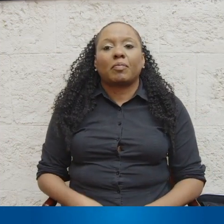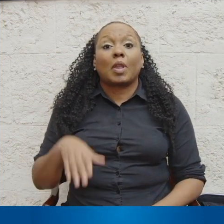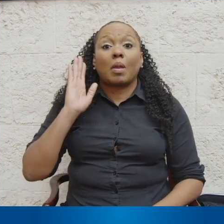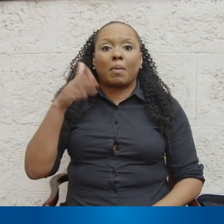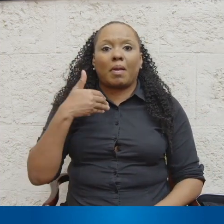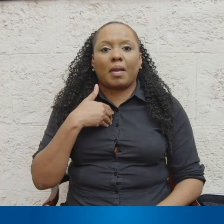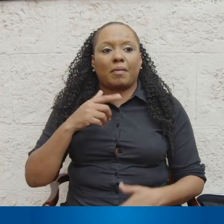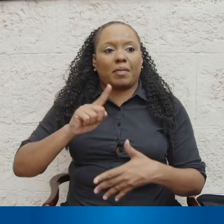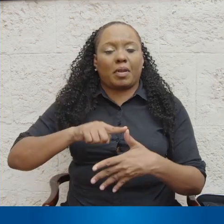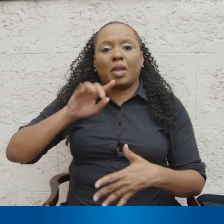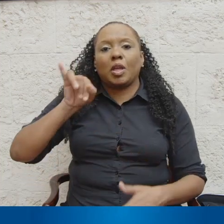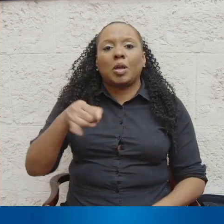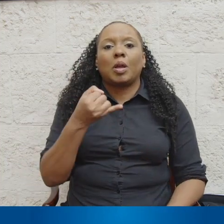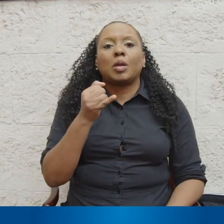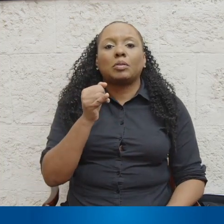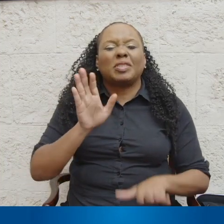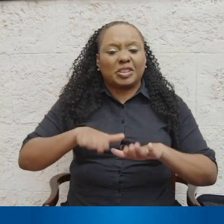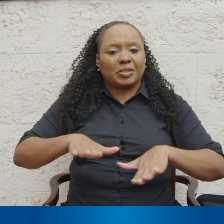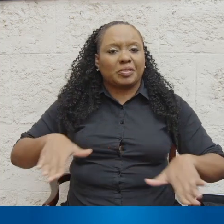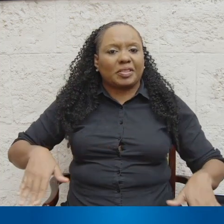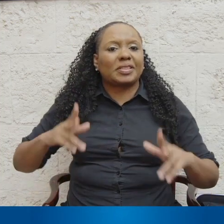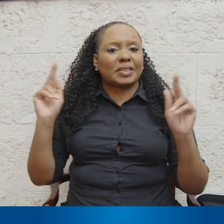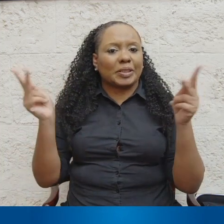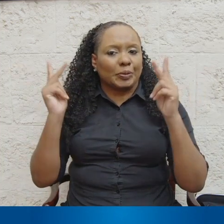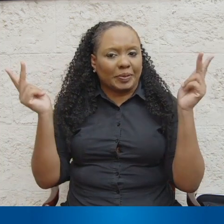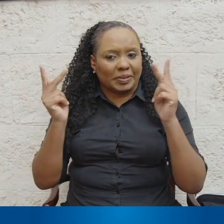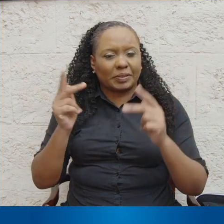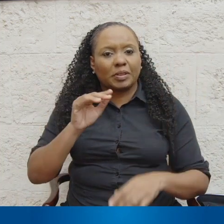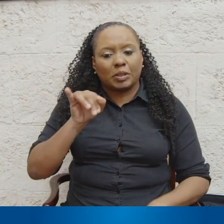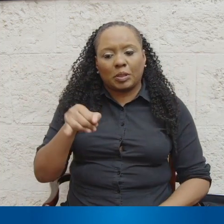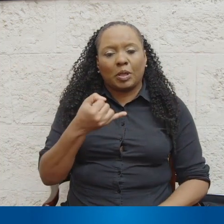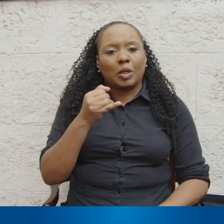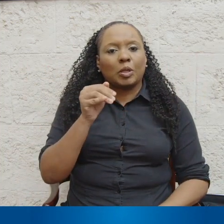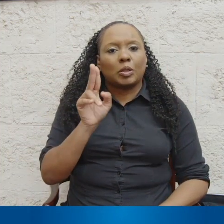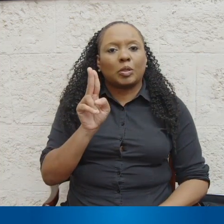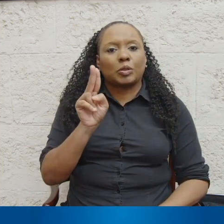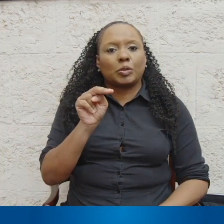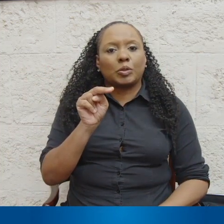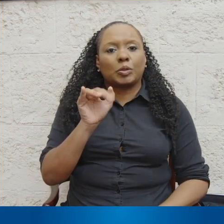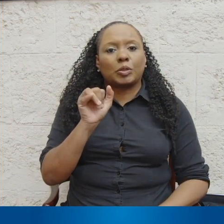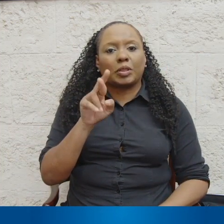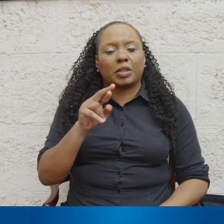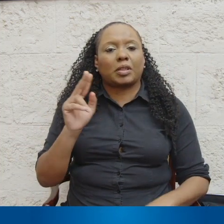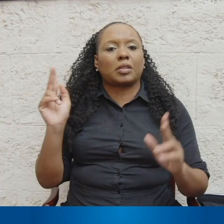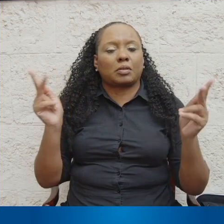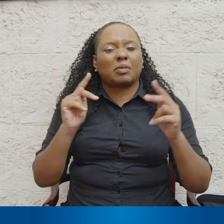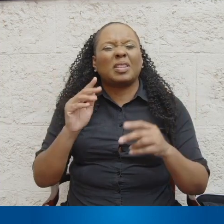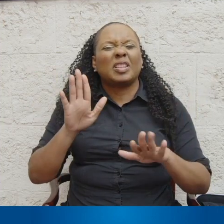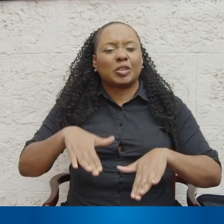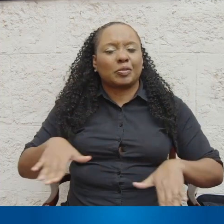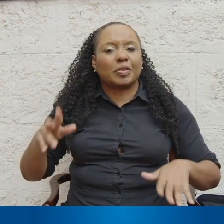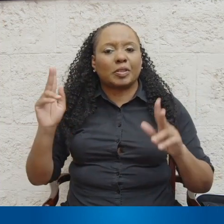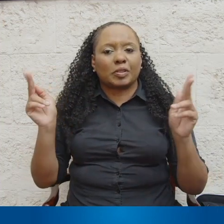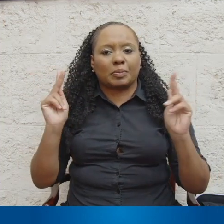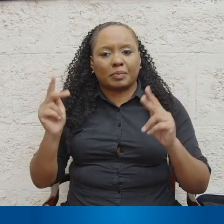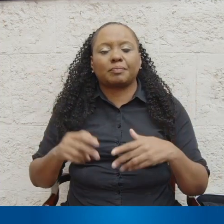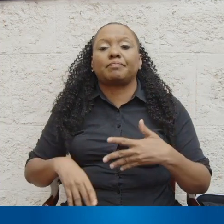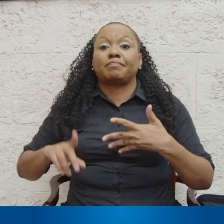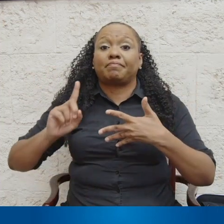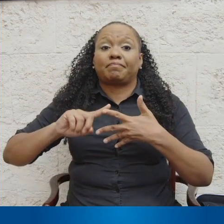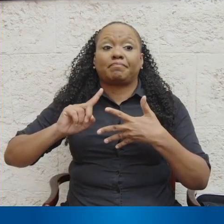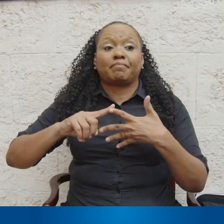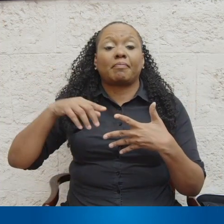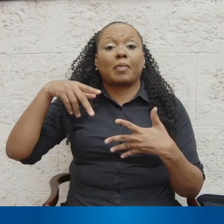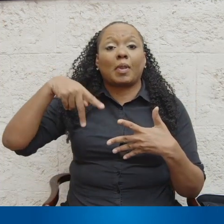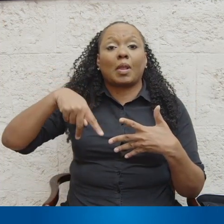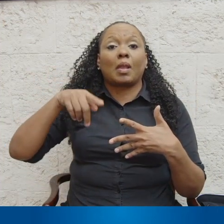Kadooment will be on the calendar. Last year, we moved to Pandemonium, and that was extremely successful, so